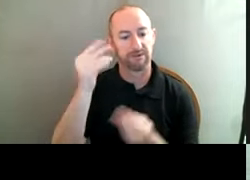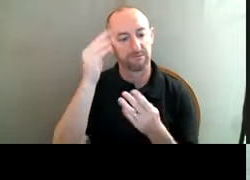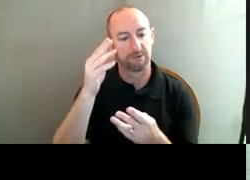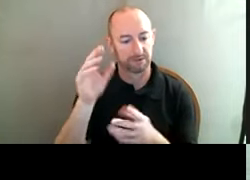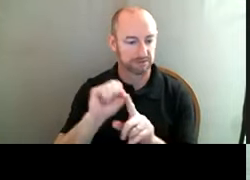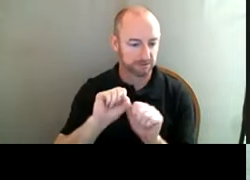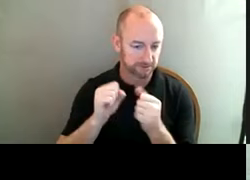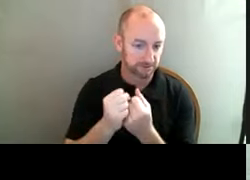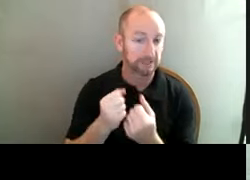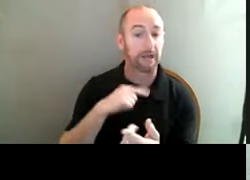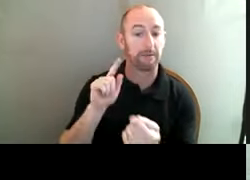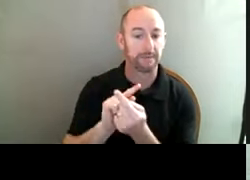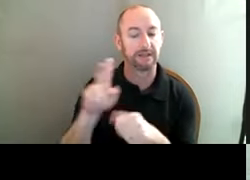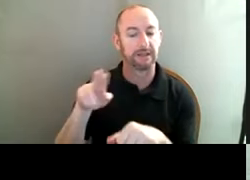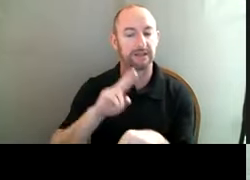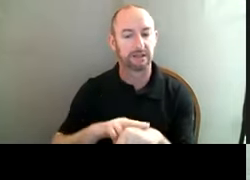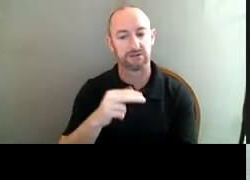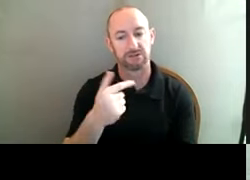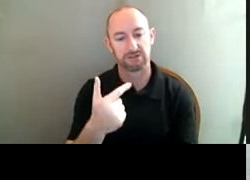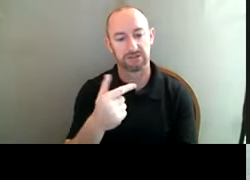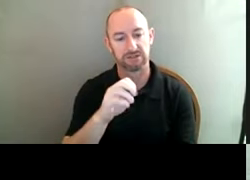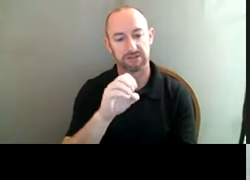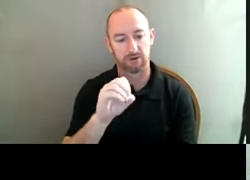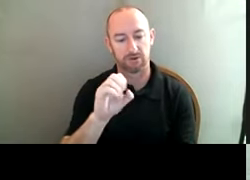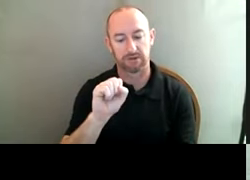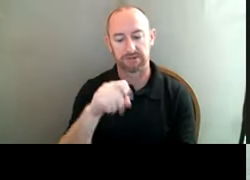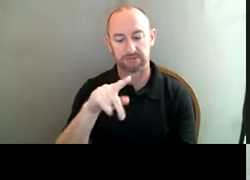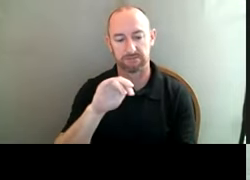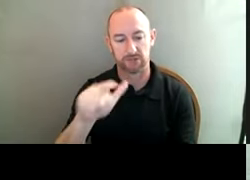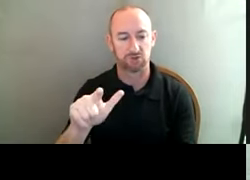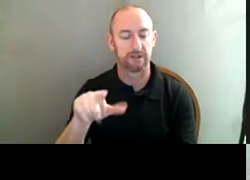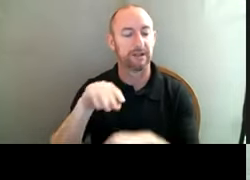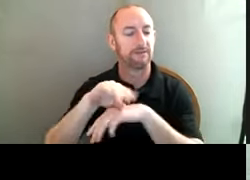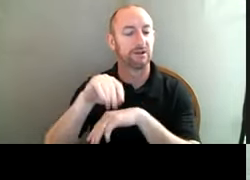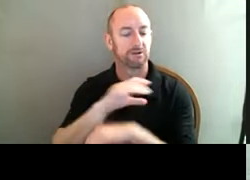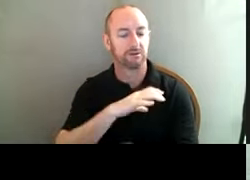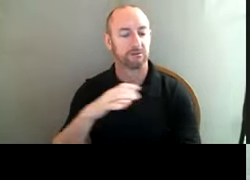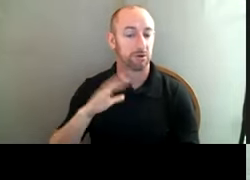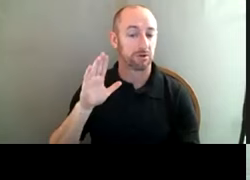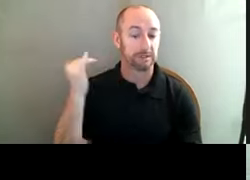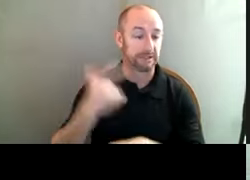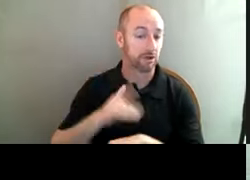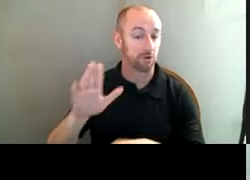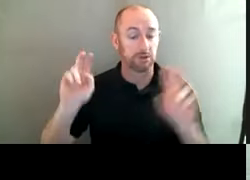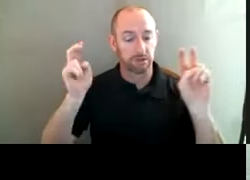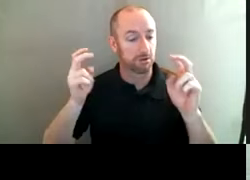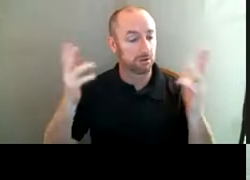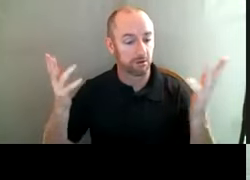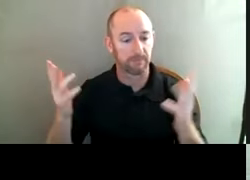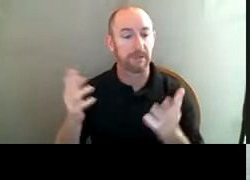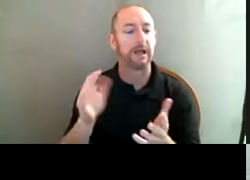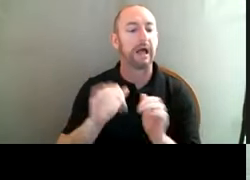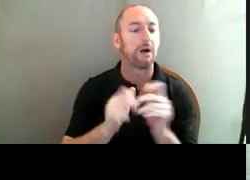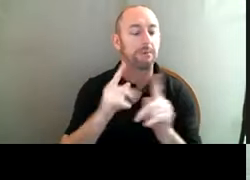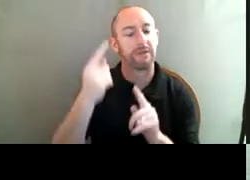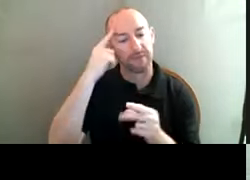the co-chair of the National Geospatial Advisory Committee. And the topic of her presentation today is going to be how people think